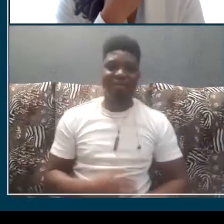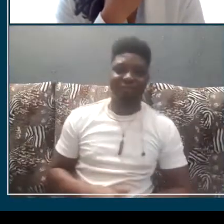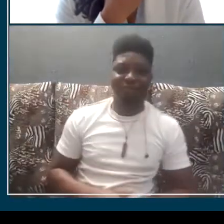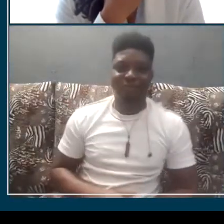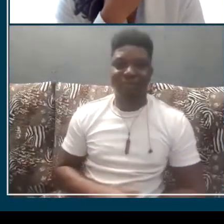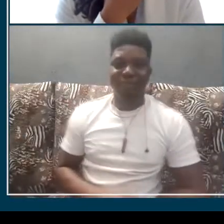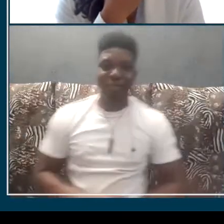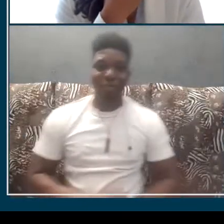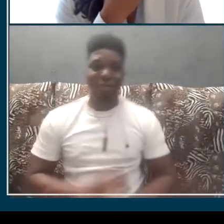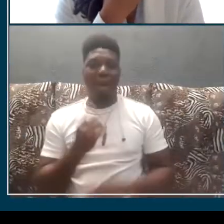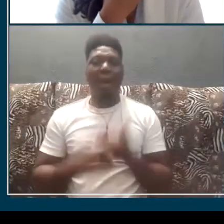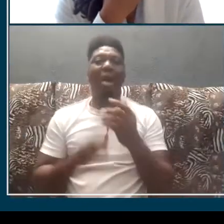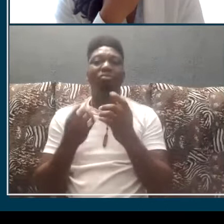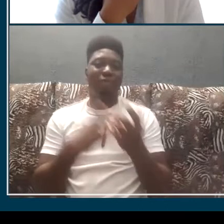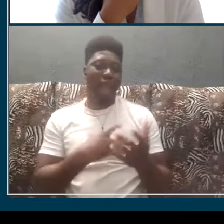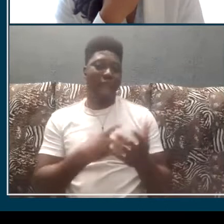takeaway should be